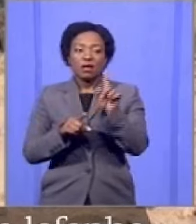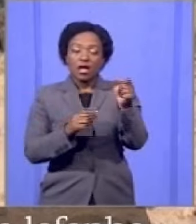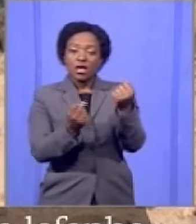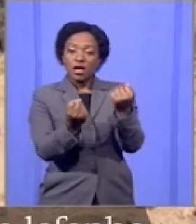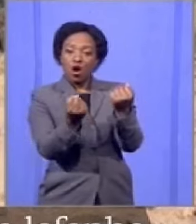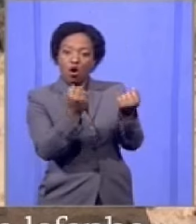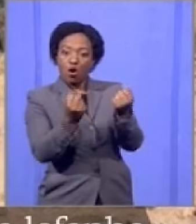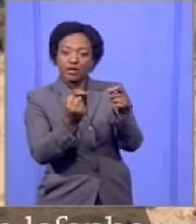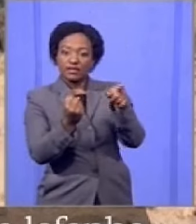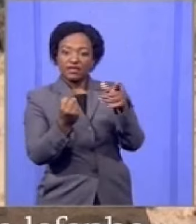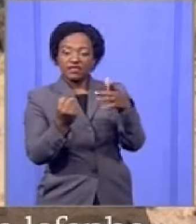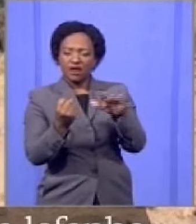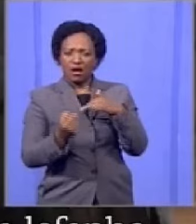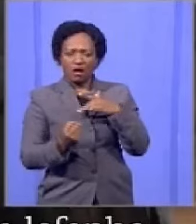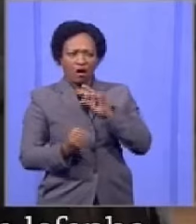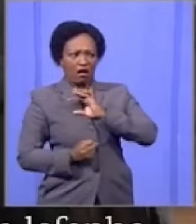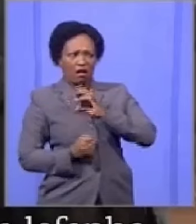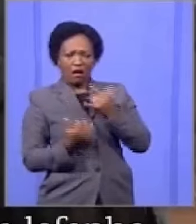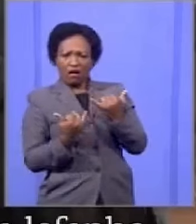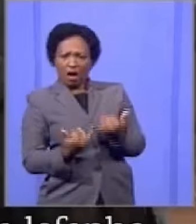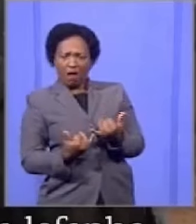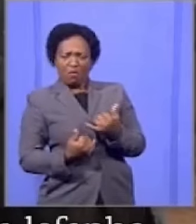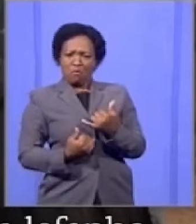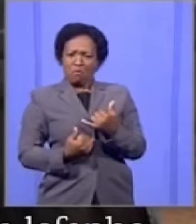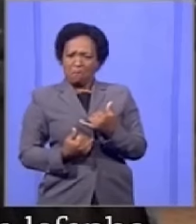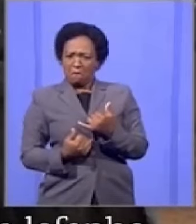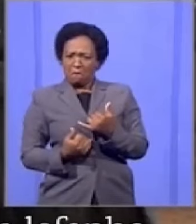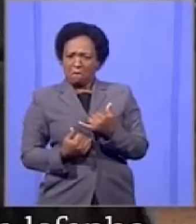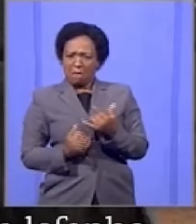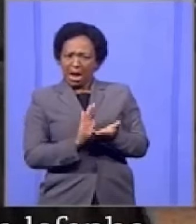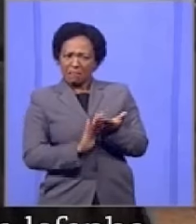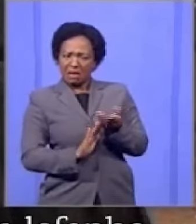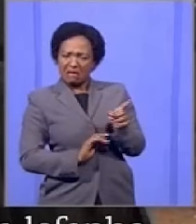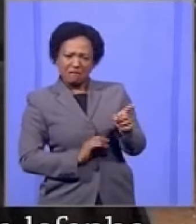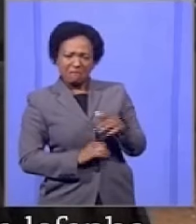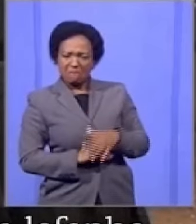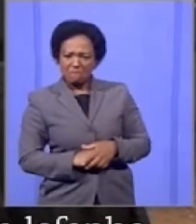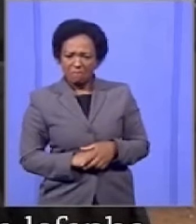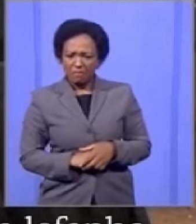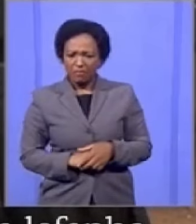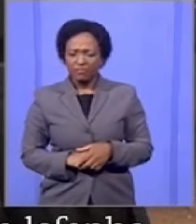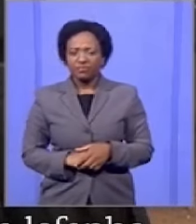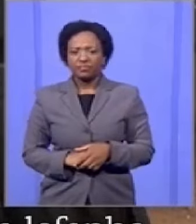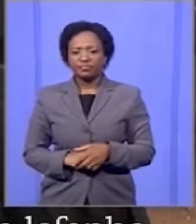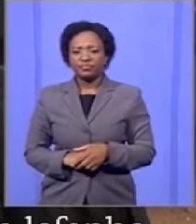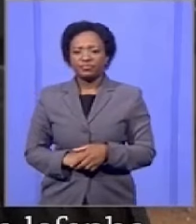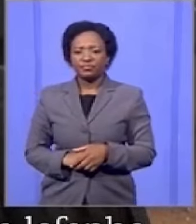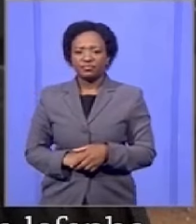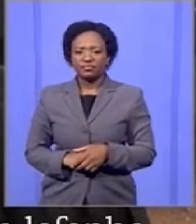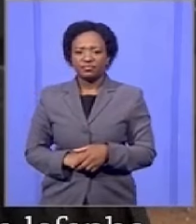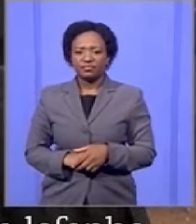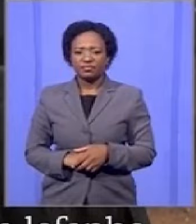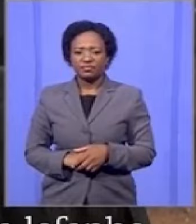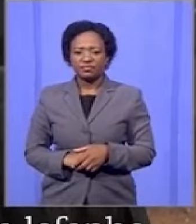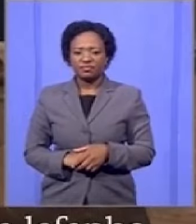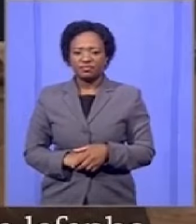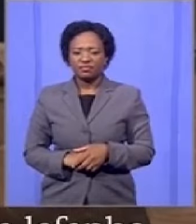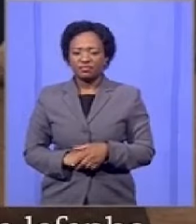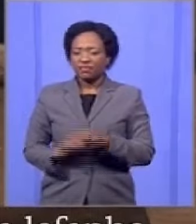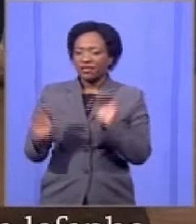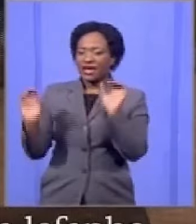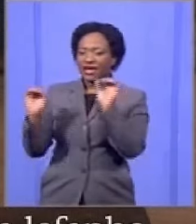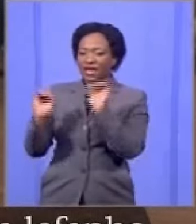e tshositswe ke dipego tsa sešeng. Surprised us most is that nothing is being said about the three bodies